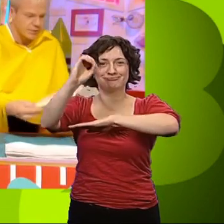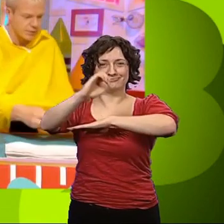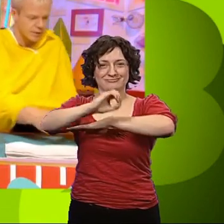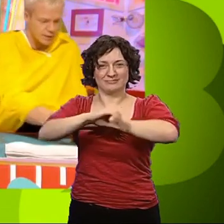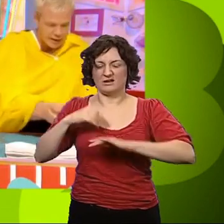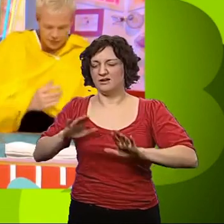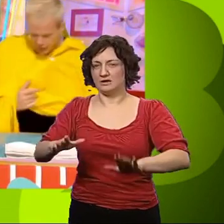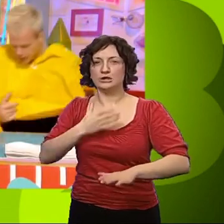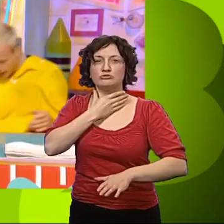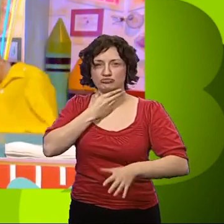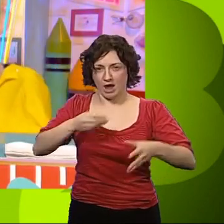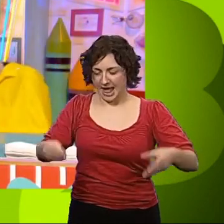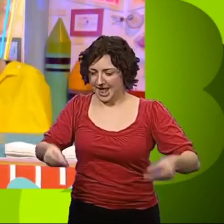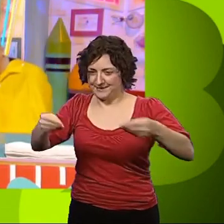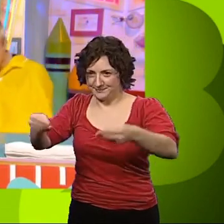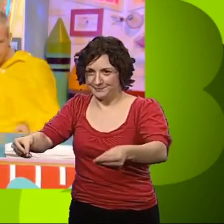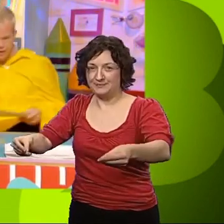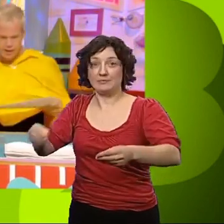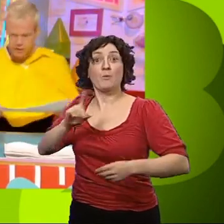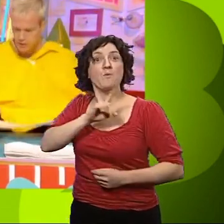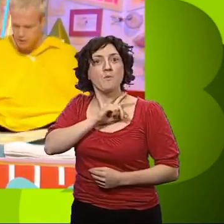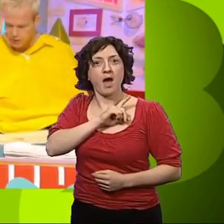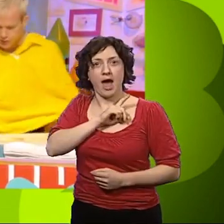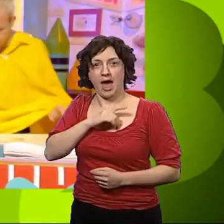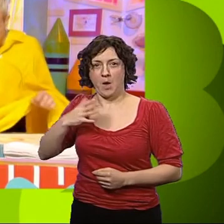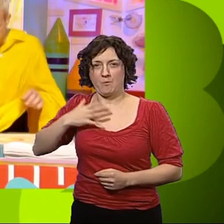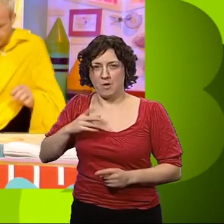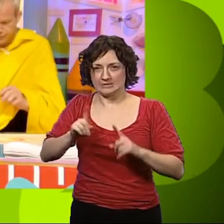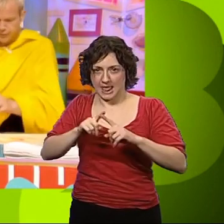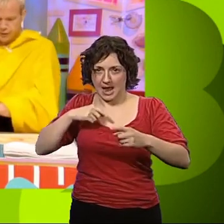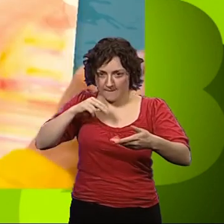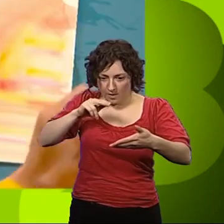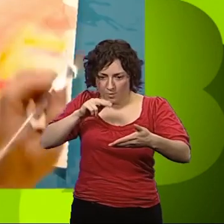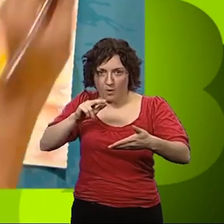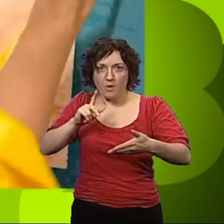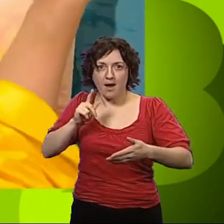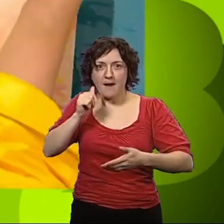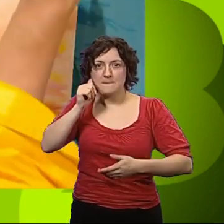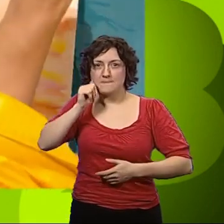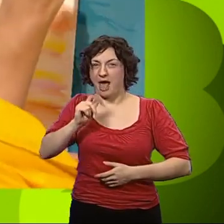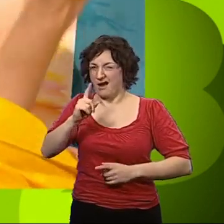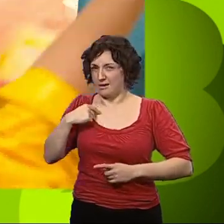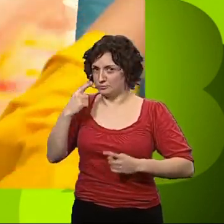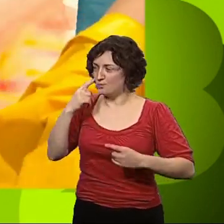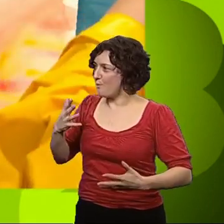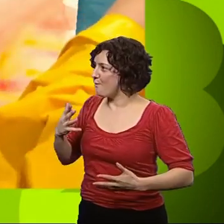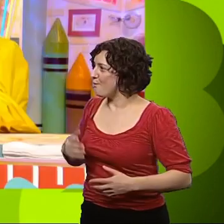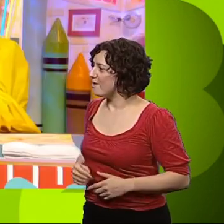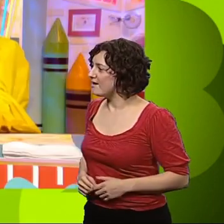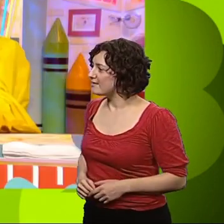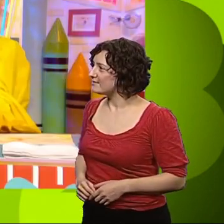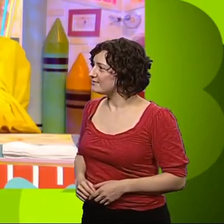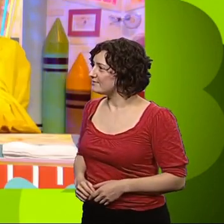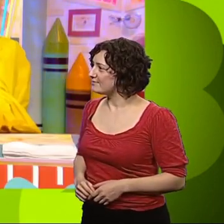foreground in silhouette. So I've just got one here. I'll just show you how I do this. Black paint.